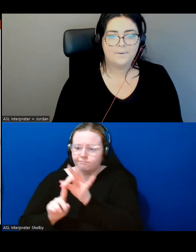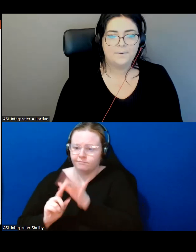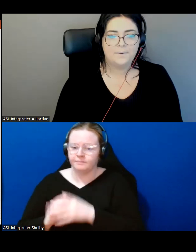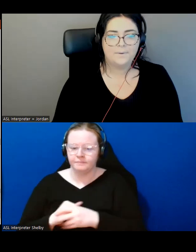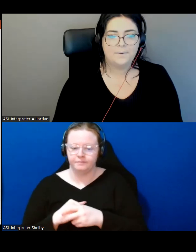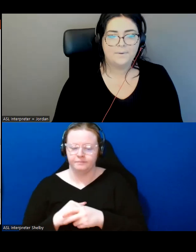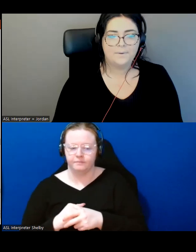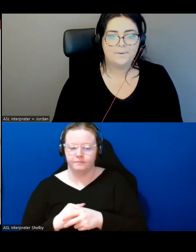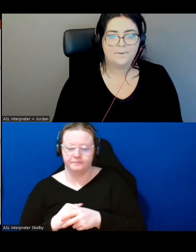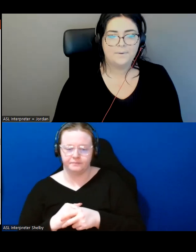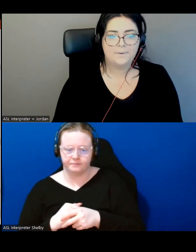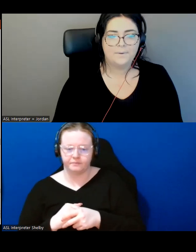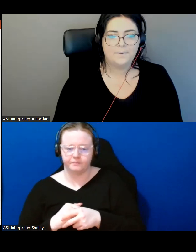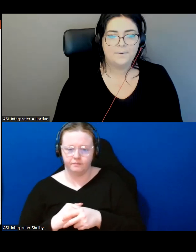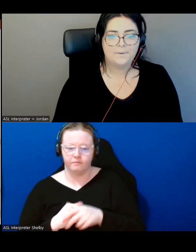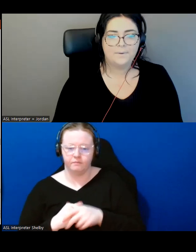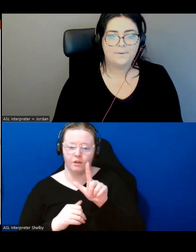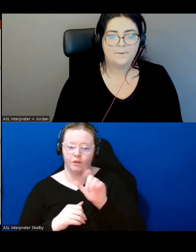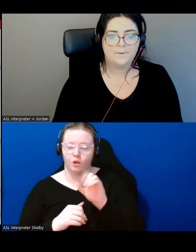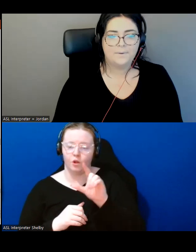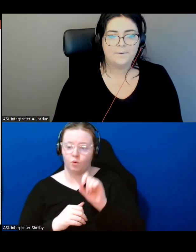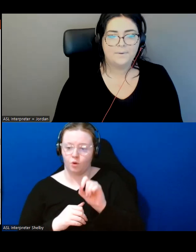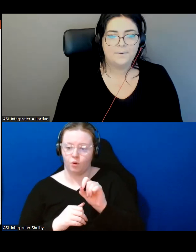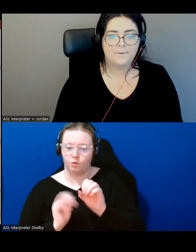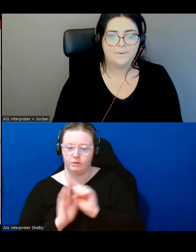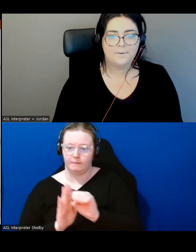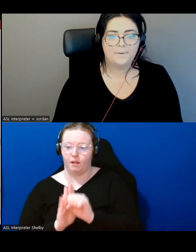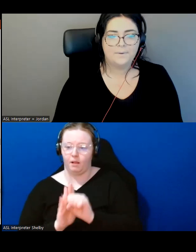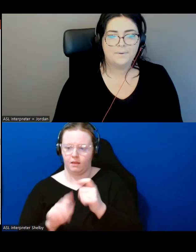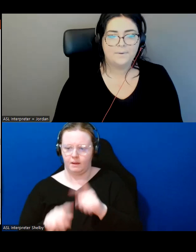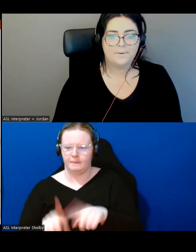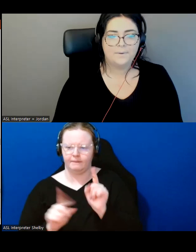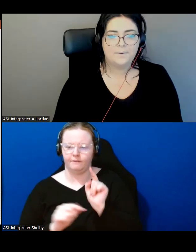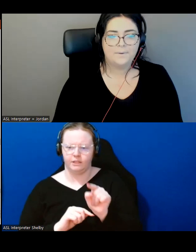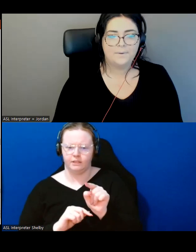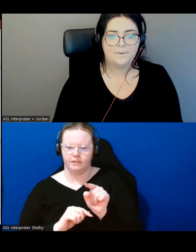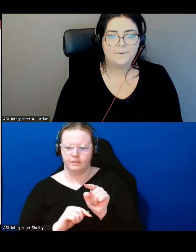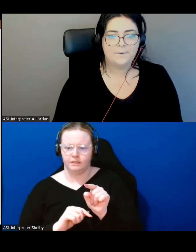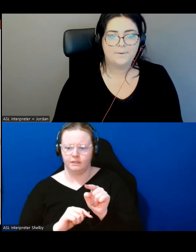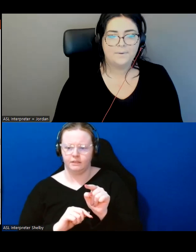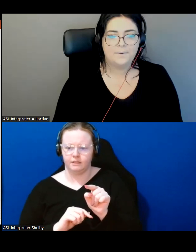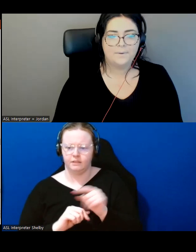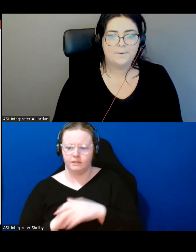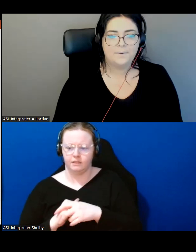Our logo, of course, is a little bit different. I just want to say a little bit about our logo first. So we redesigned our logo maybe 8 or 10 years